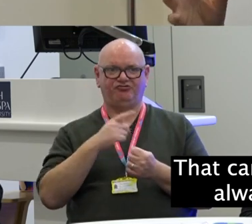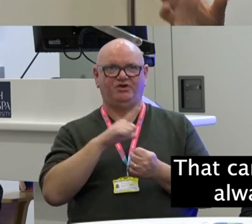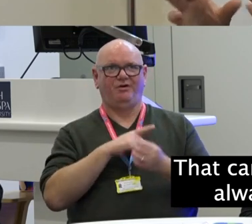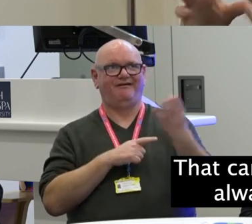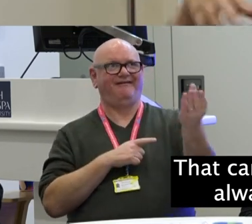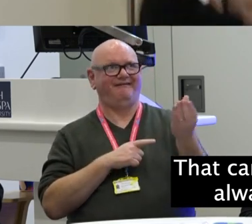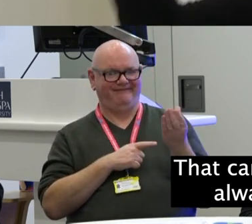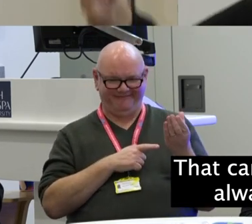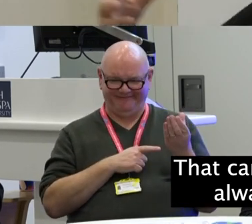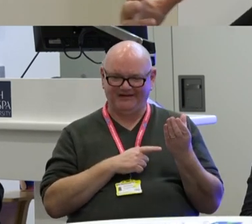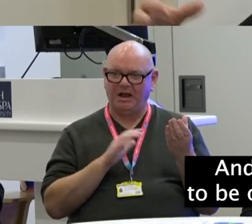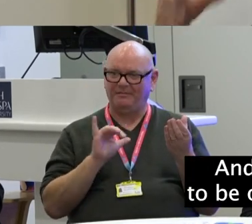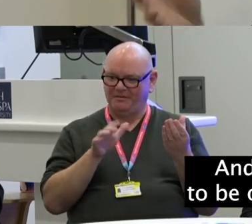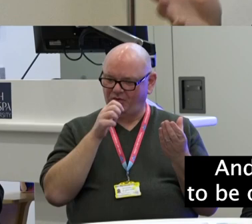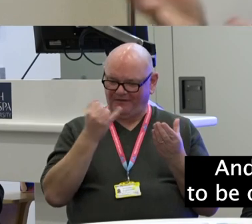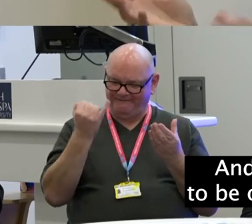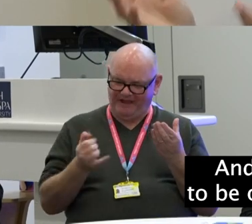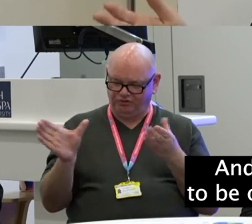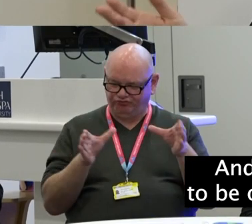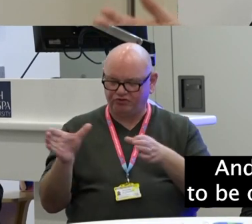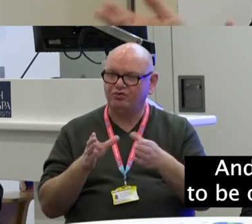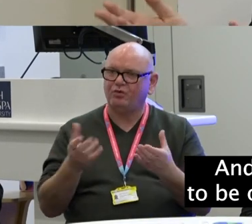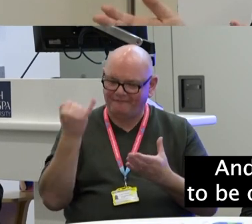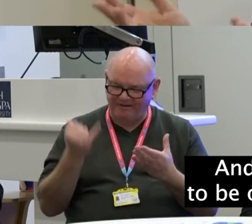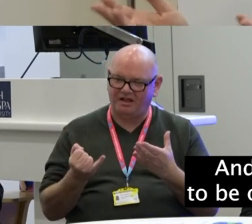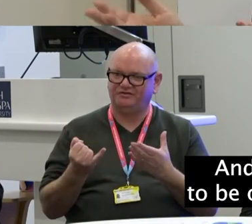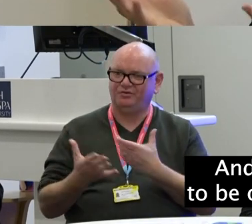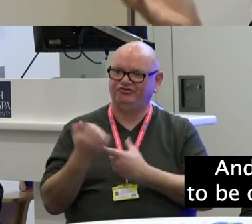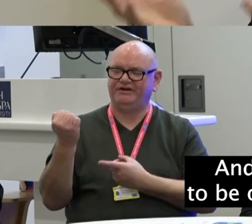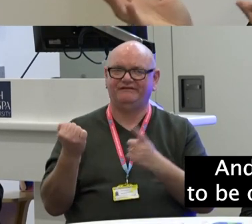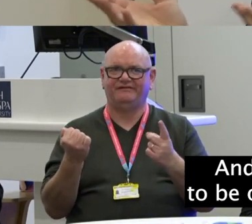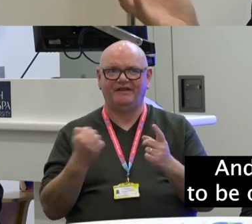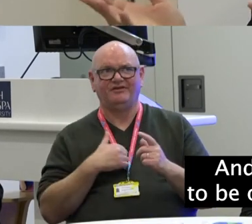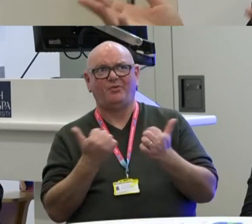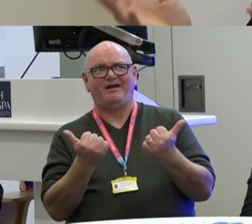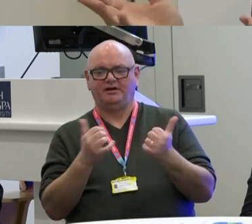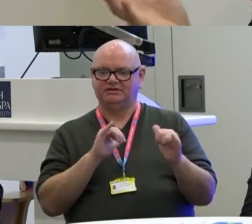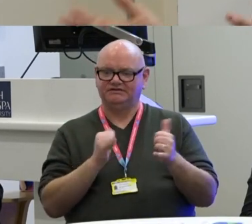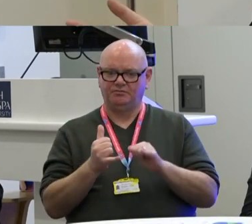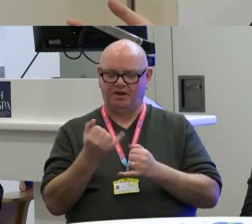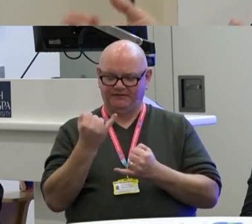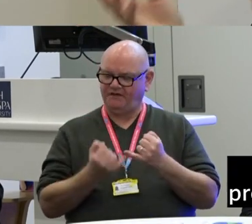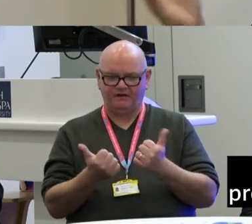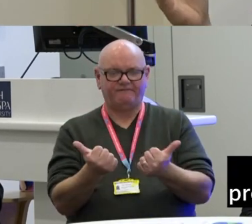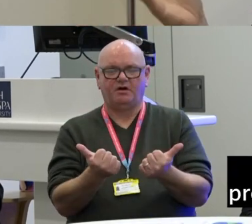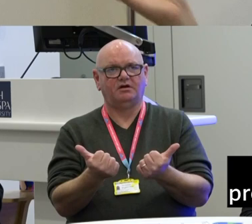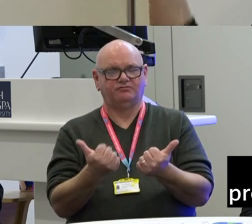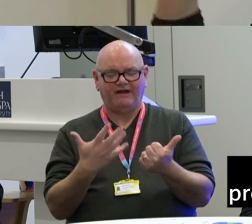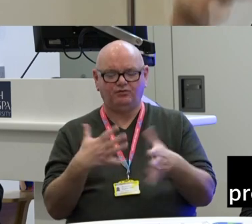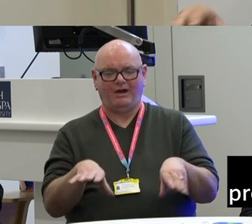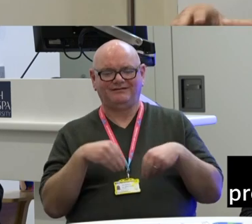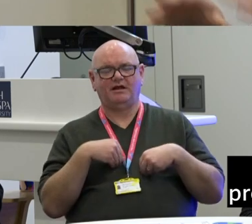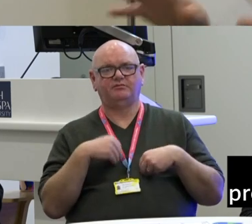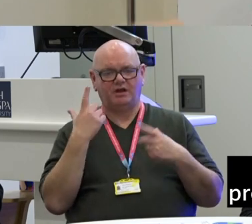well, maybe I'll fail. And I think it's really important to be okay about occasionally failing and getting it wrong. And I think